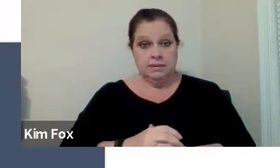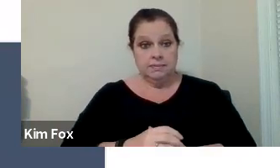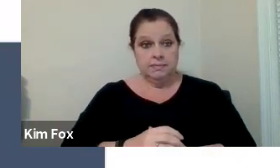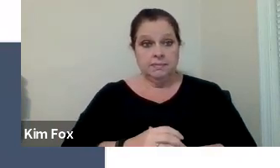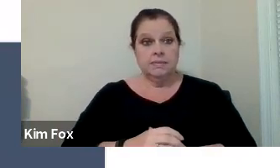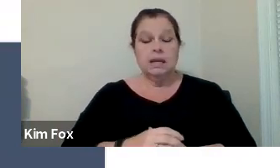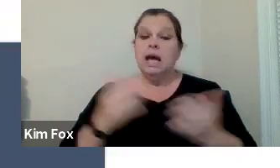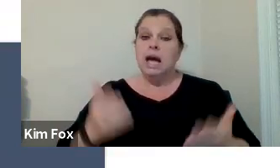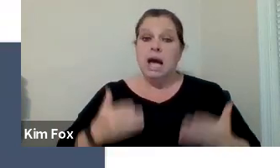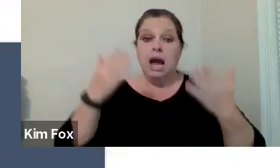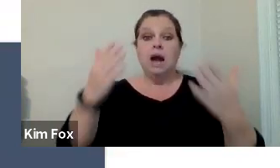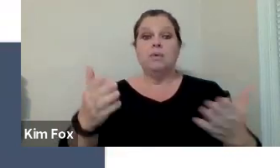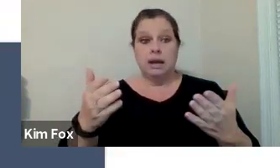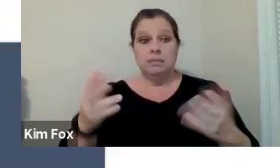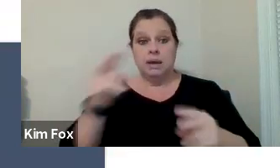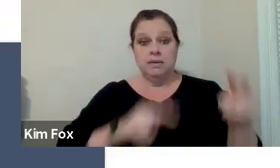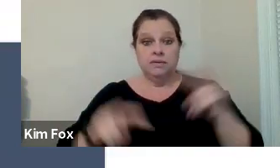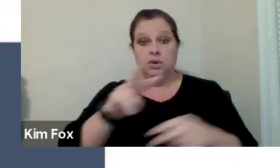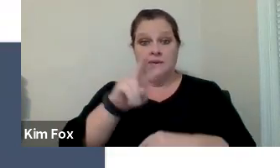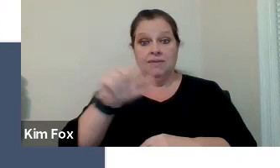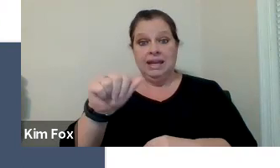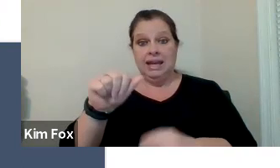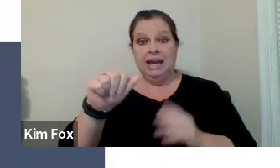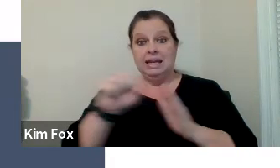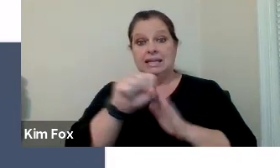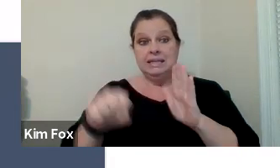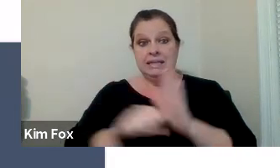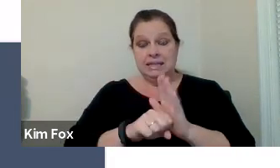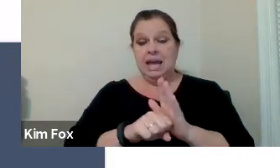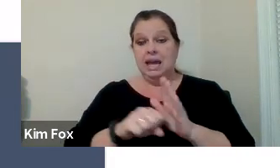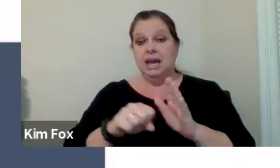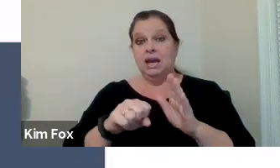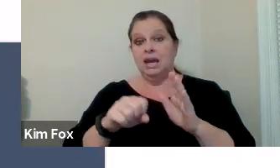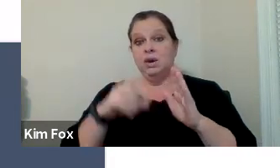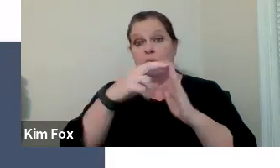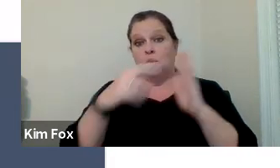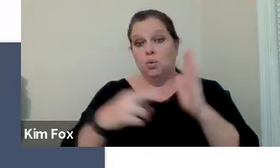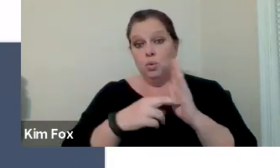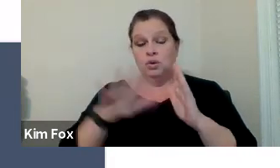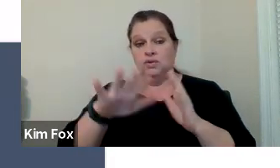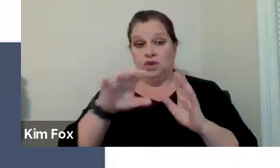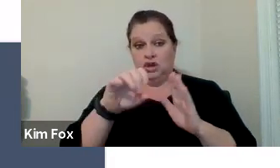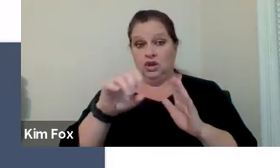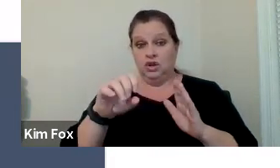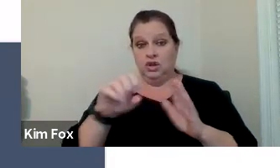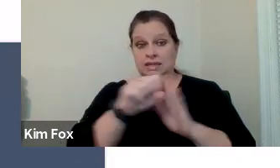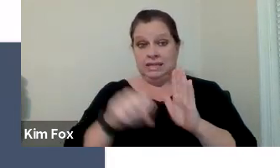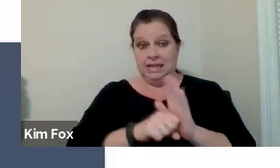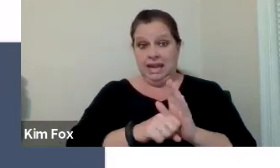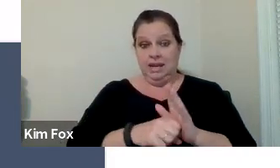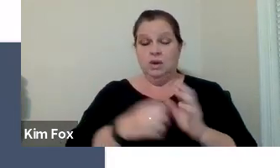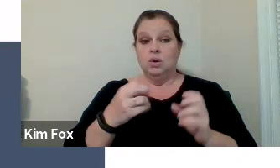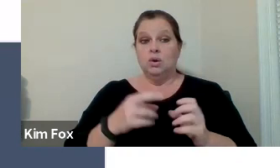I do recommend viewing the VA state education rules for your home of record or current domicile based